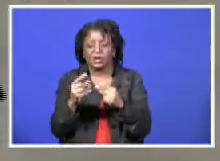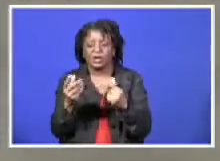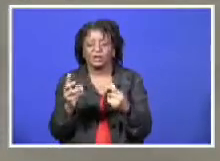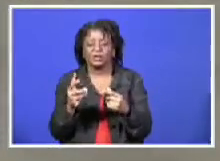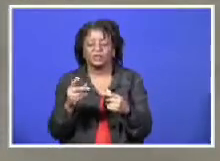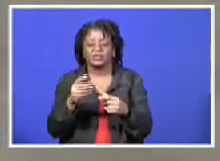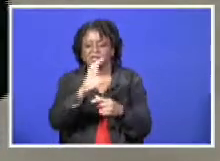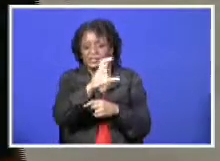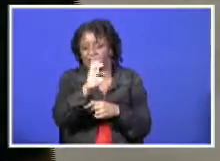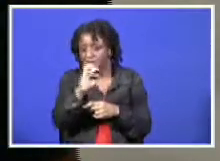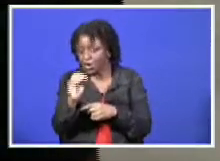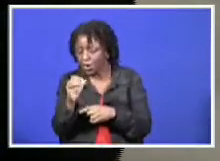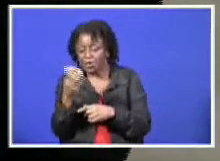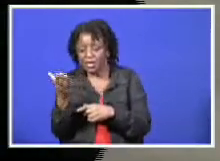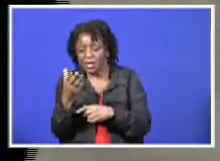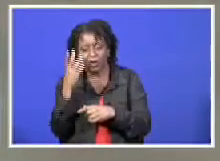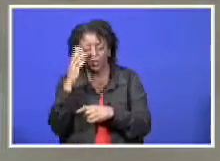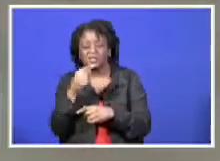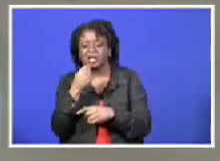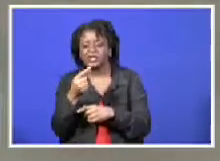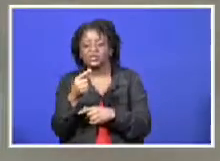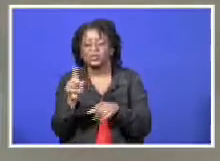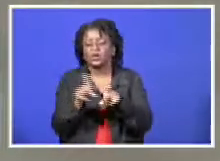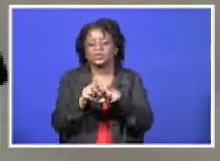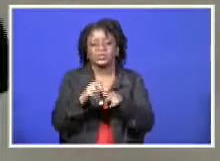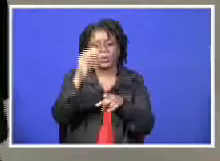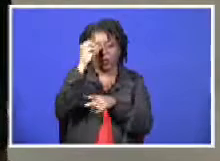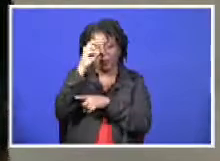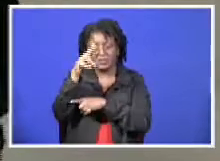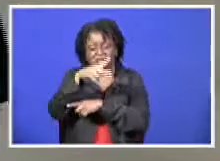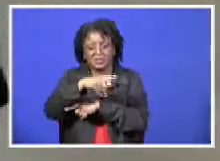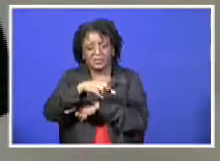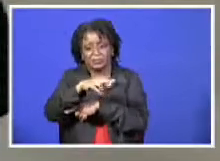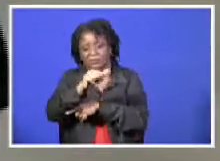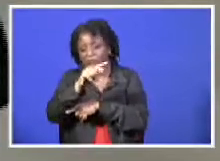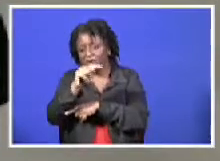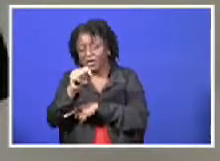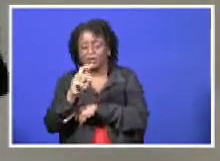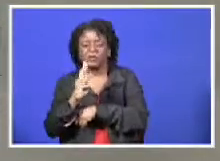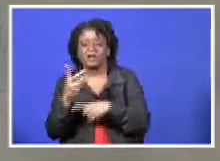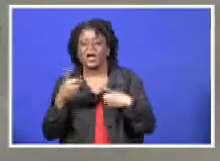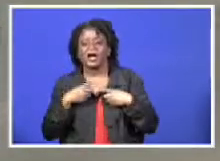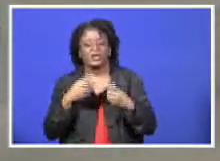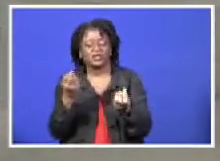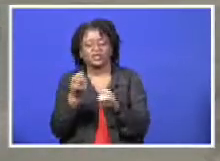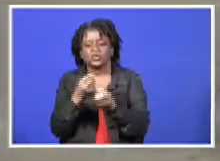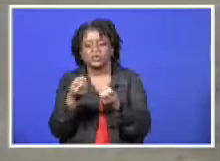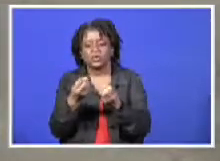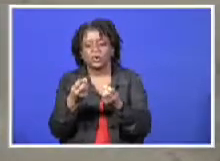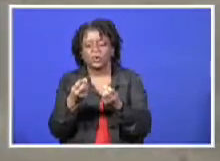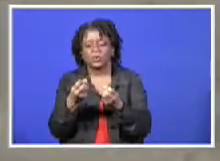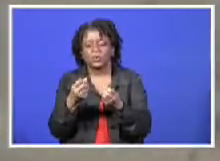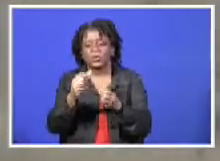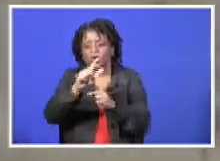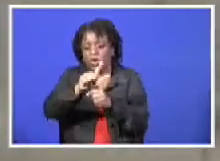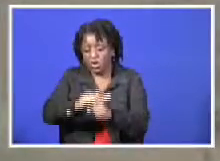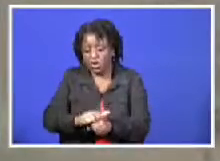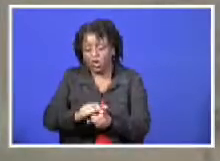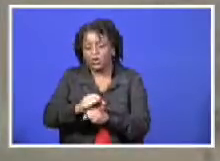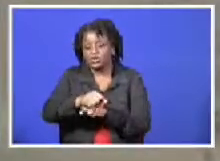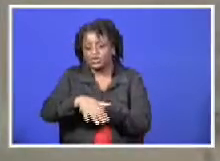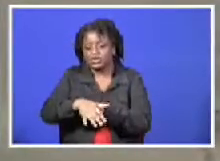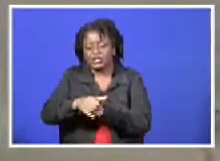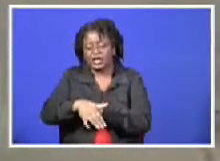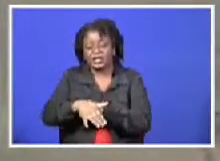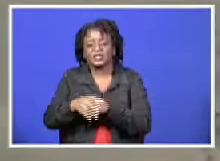sure he will tell you as well as Mr. Pratt, that we've had no incidents of load shedding during the summer. The generation